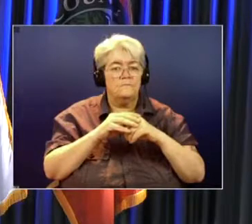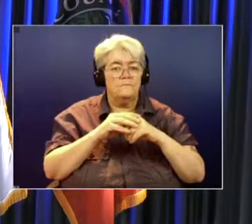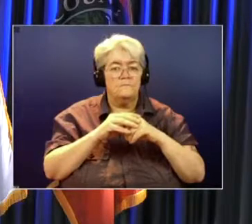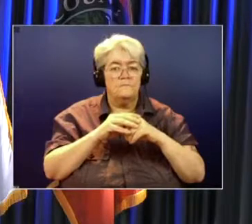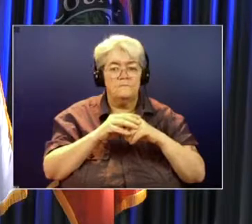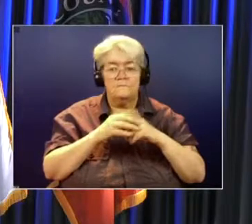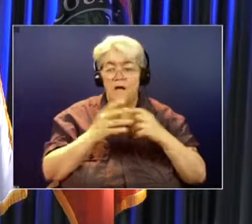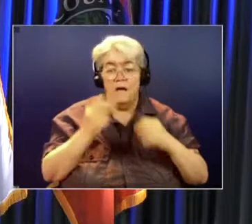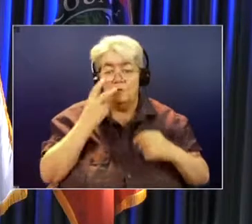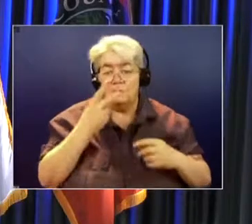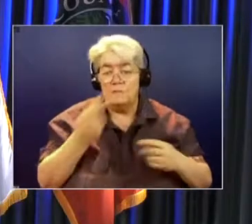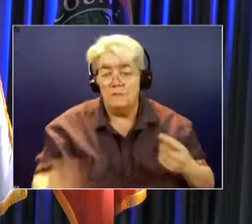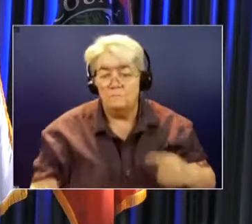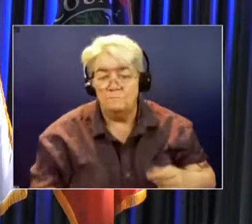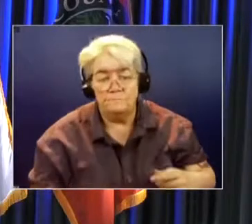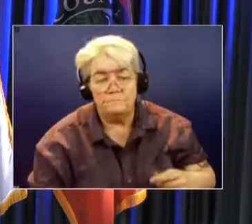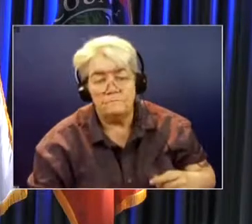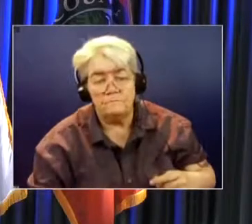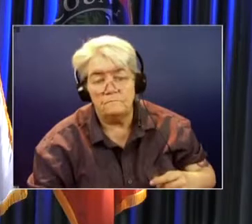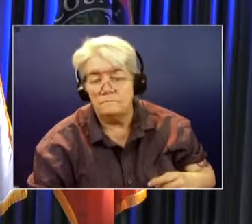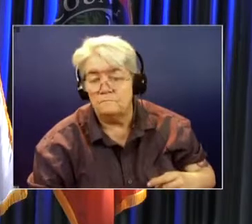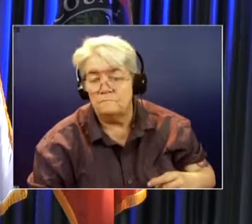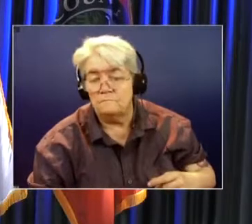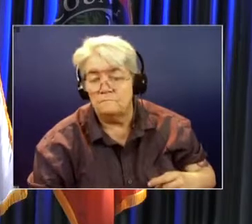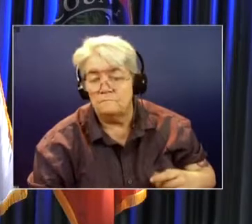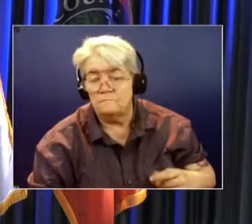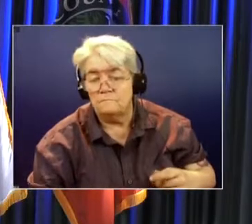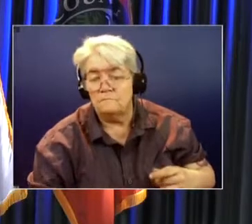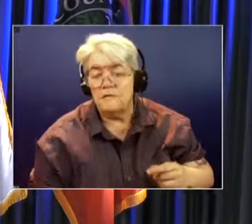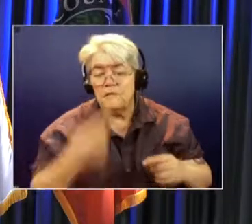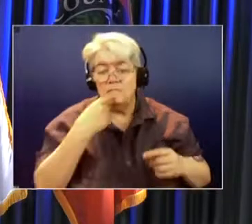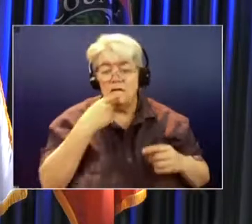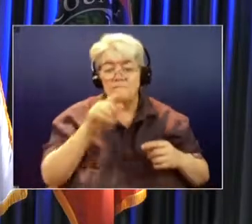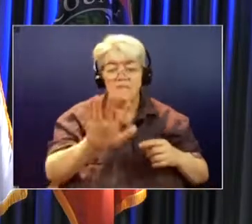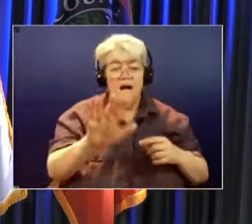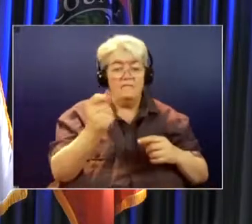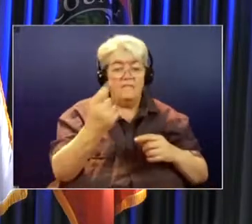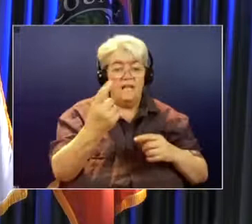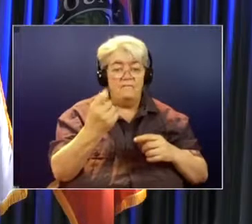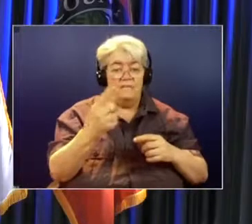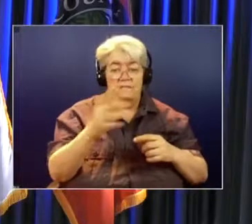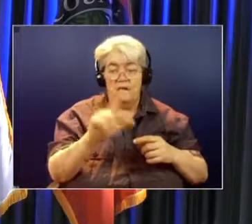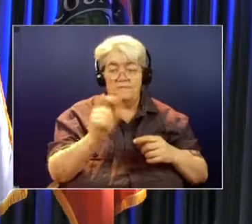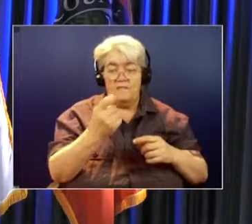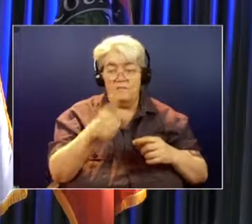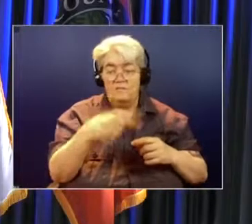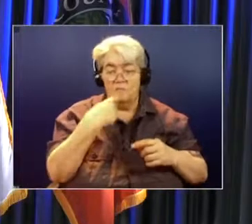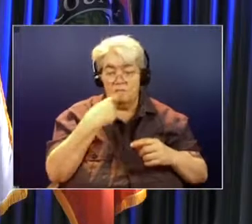So just a little zoom out, and we'll resave this shot, Tony.